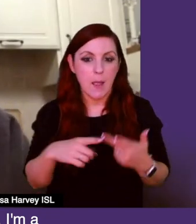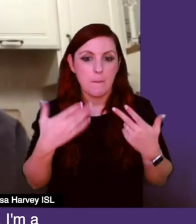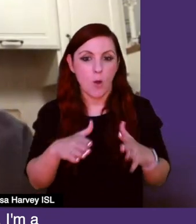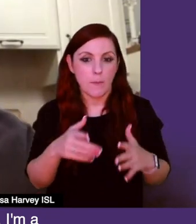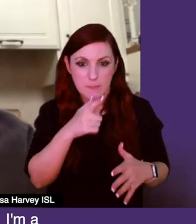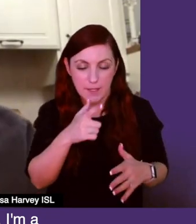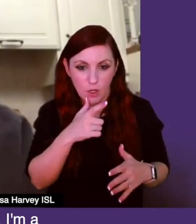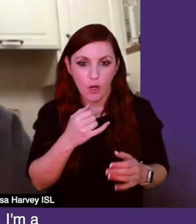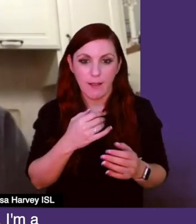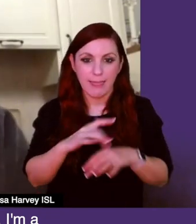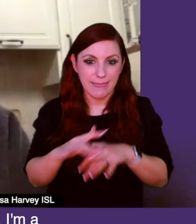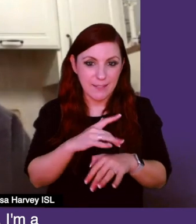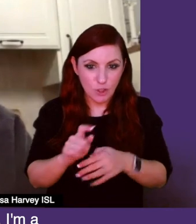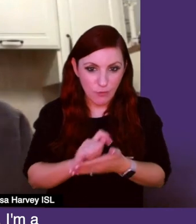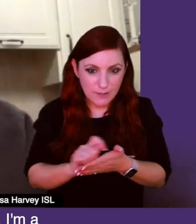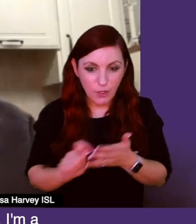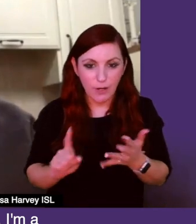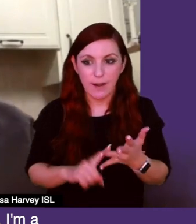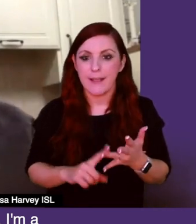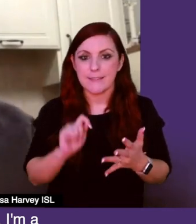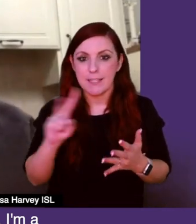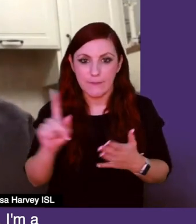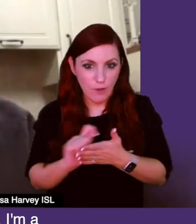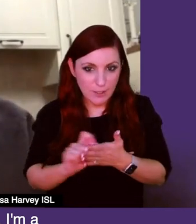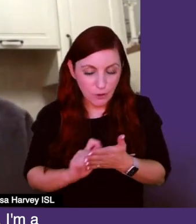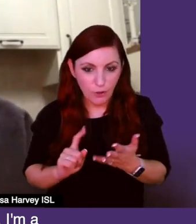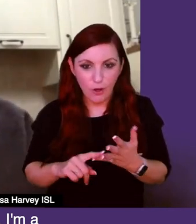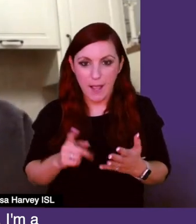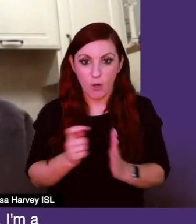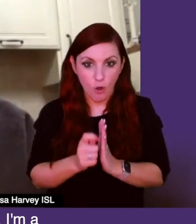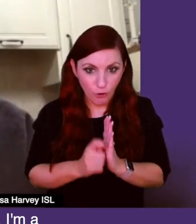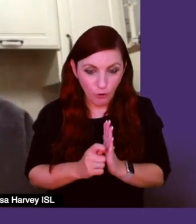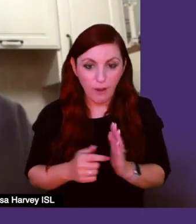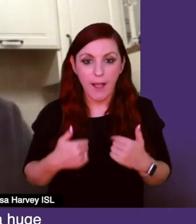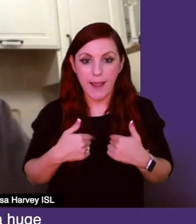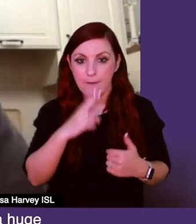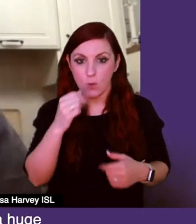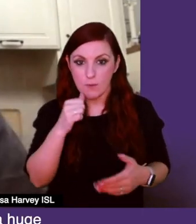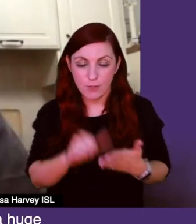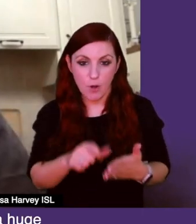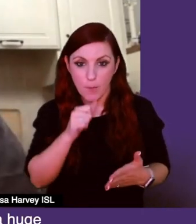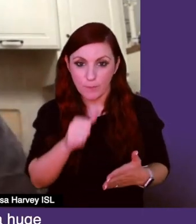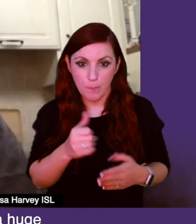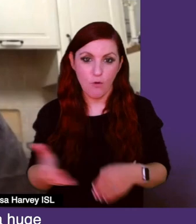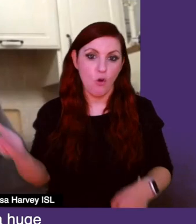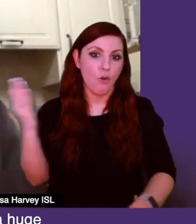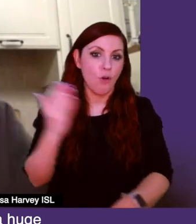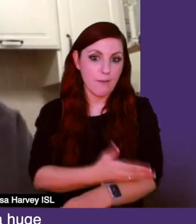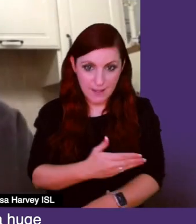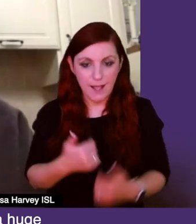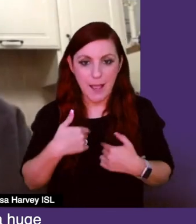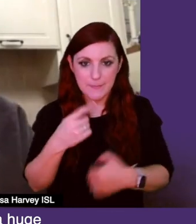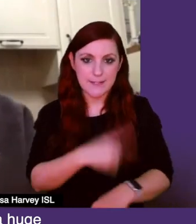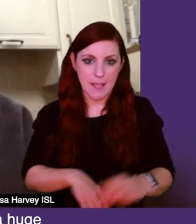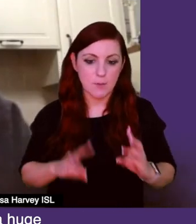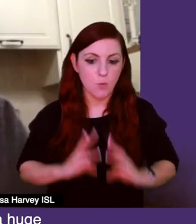I'm a playwright, I'm a TV writer, I'm an author, I've got a newsletter, but before all of that, I am a disabled